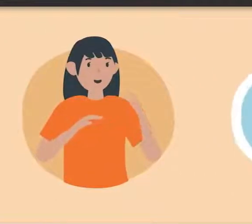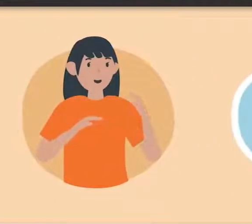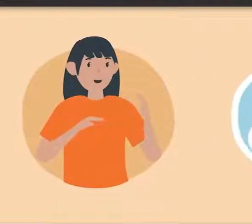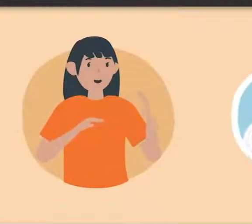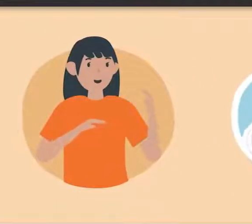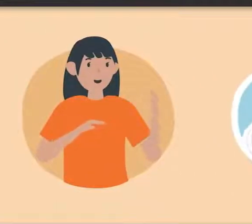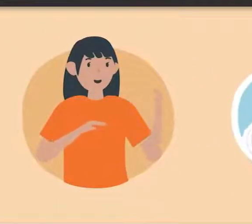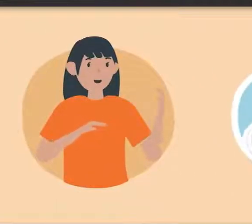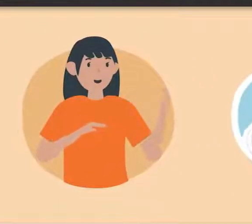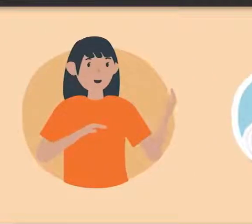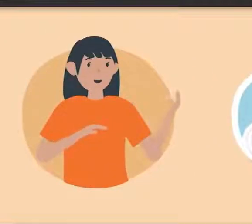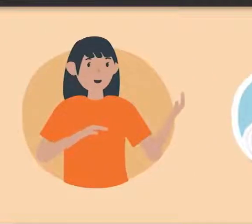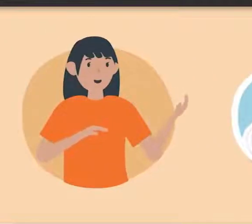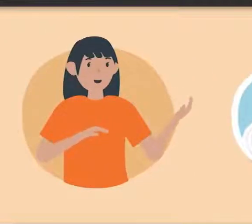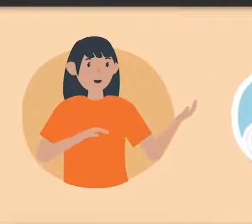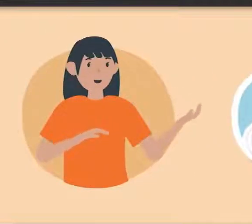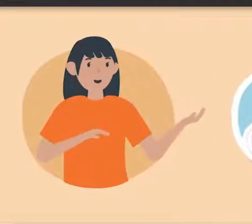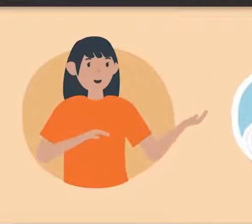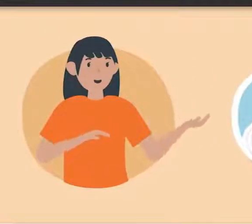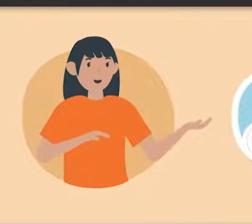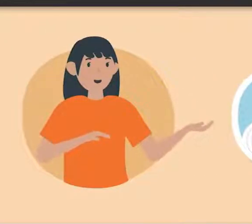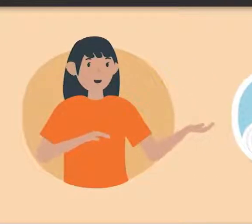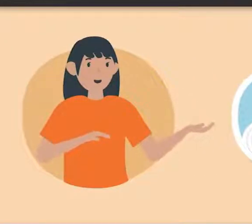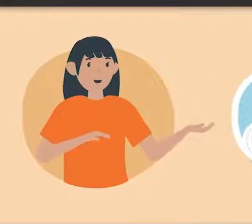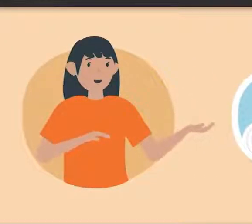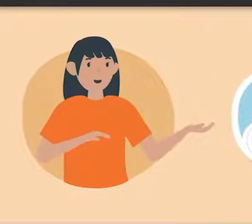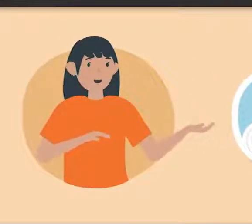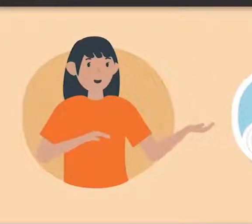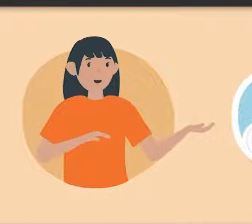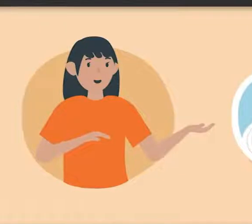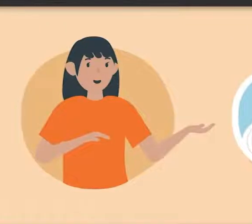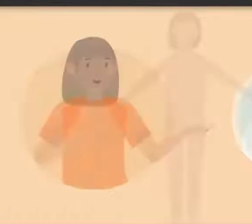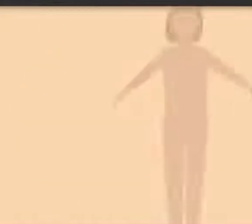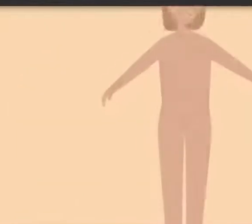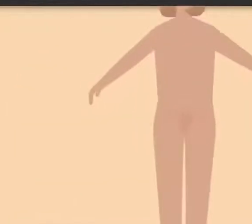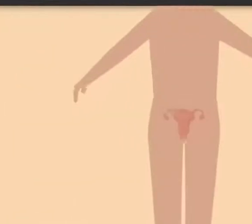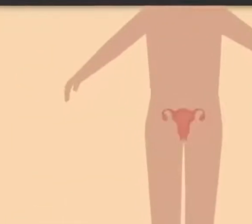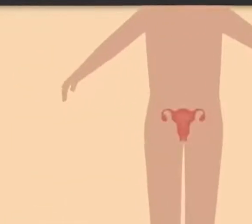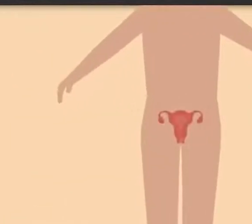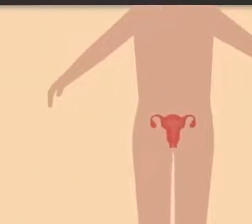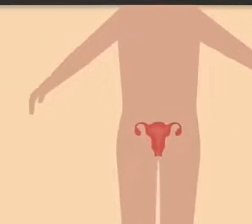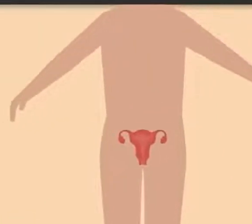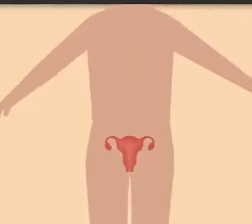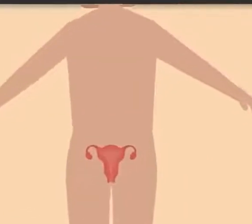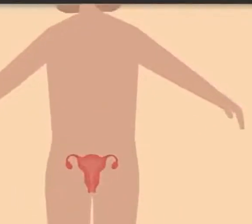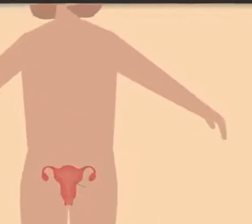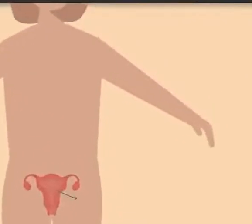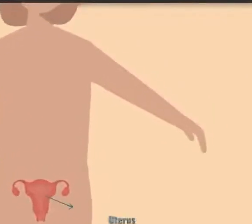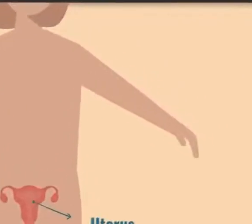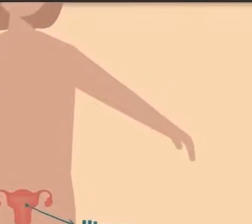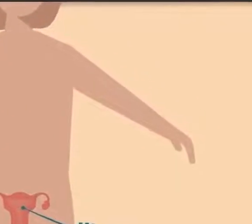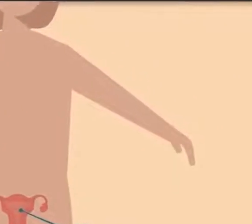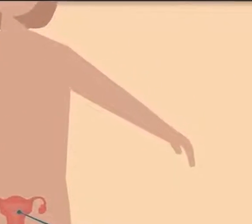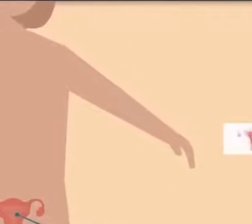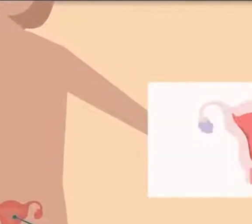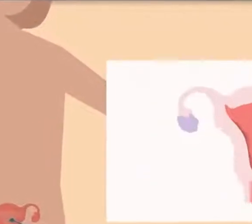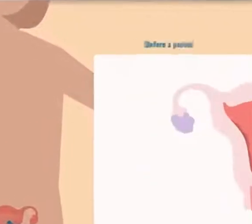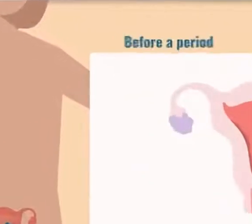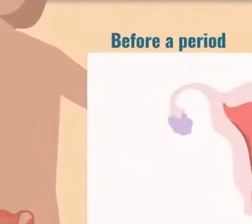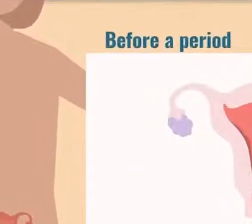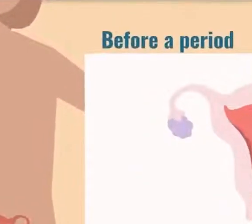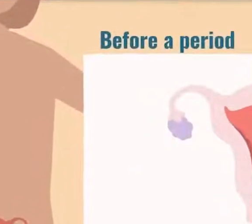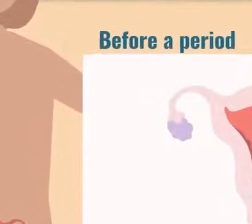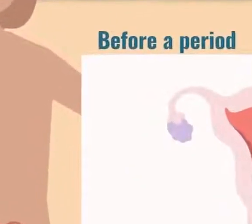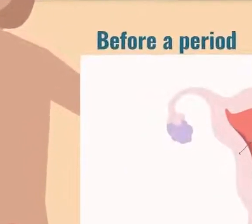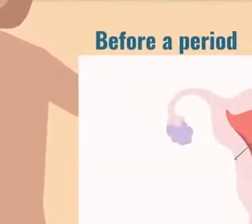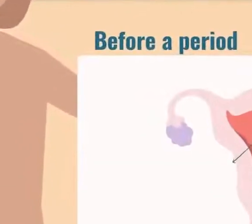that had many good questions and answers about teenage problems. I understood that this bleeding happens to all